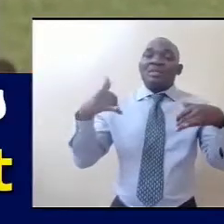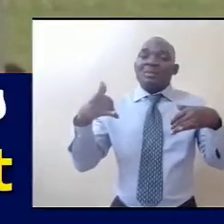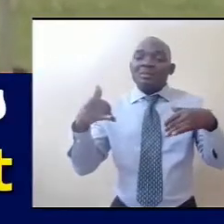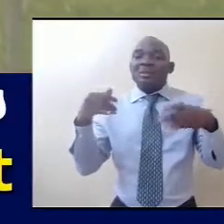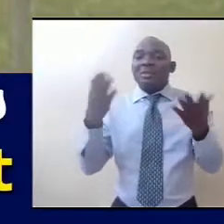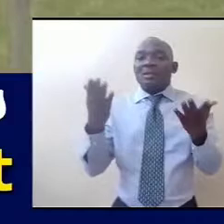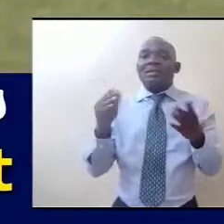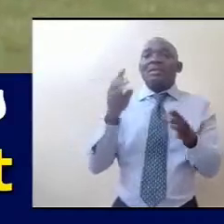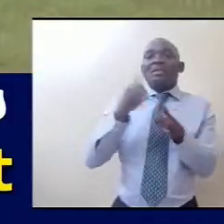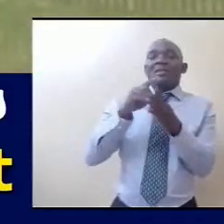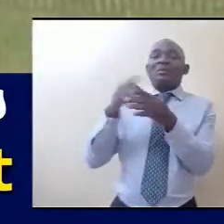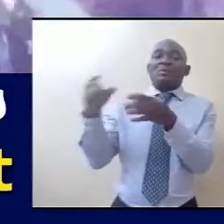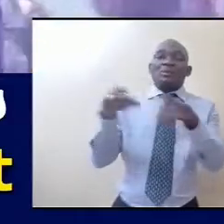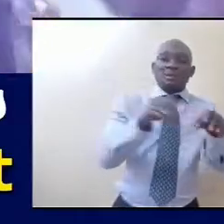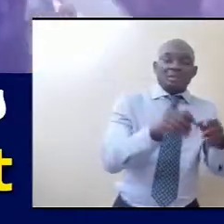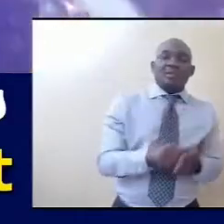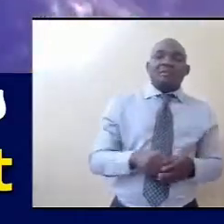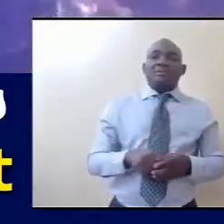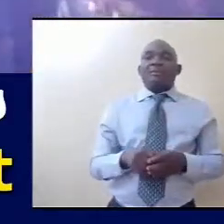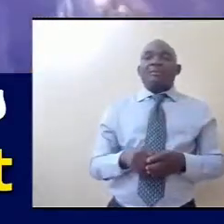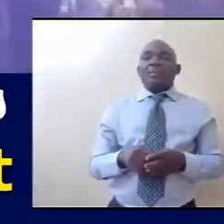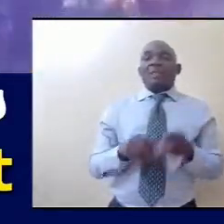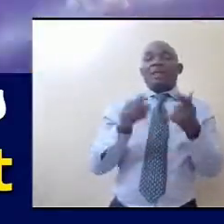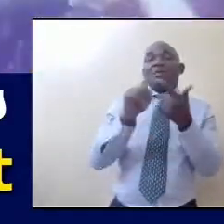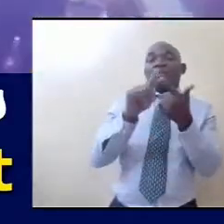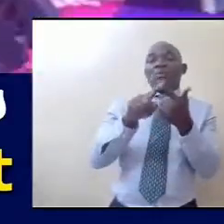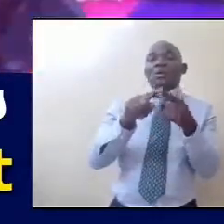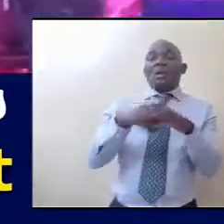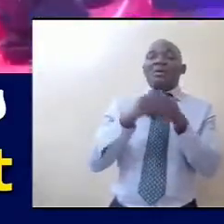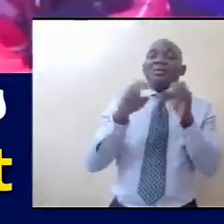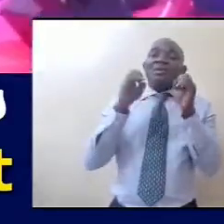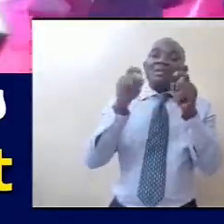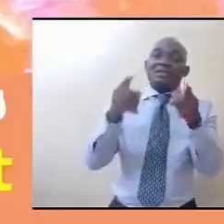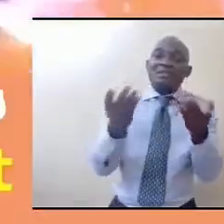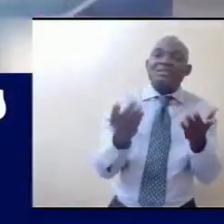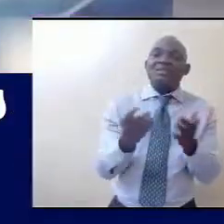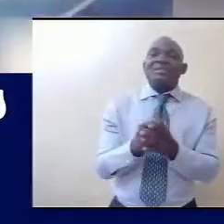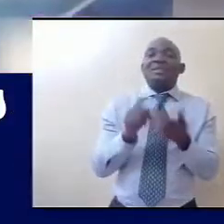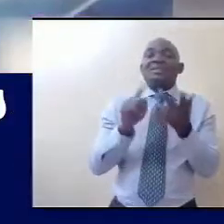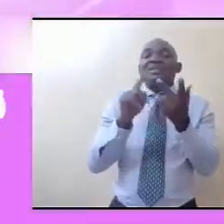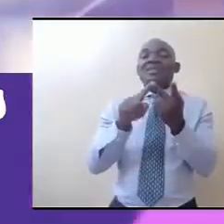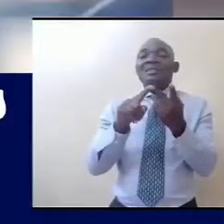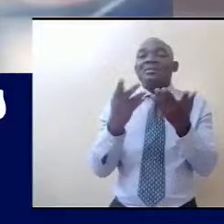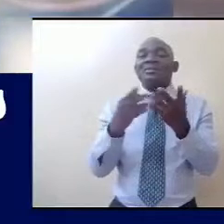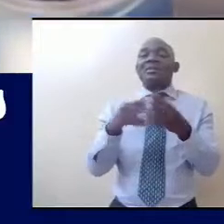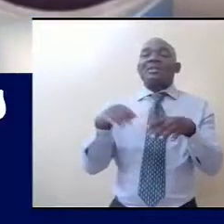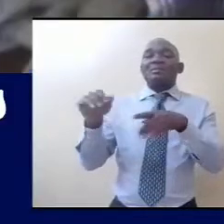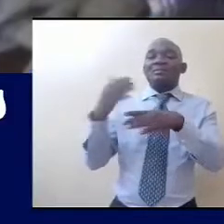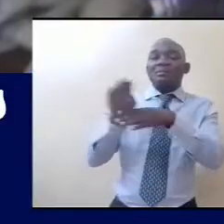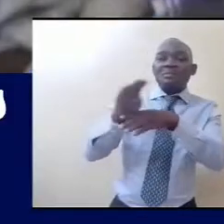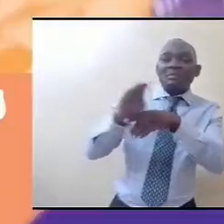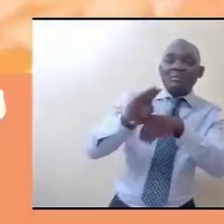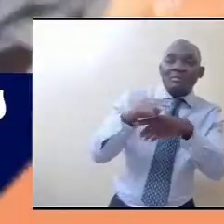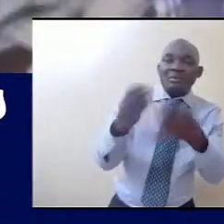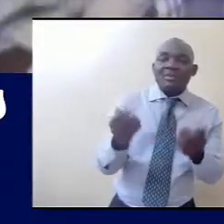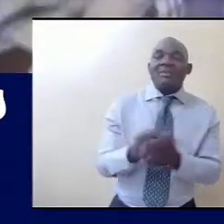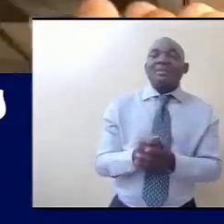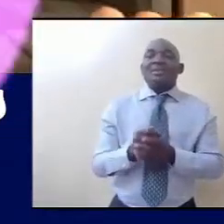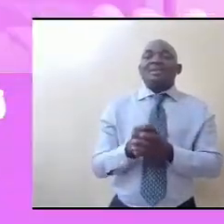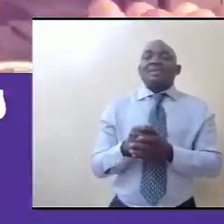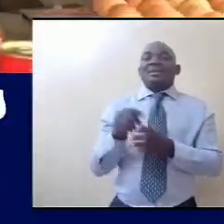to the sports and entertainment landscape in the disability community. 2. In the area of education. And 3.